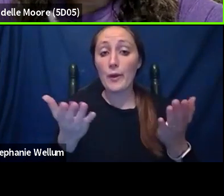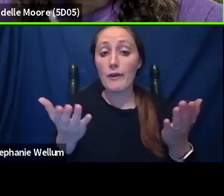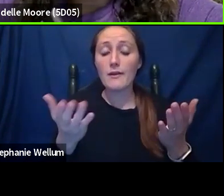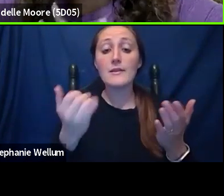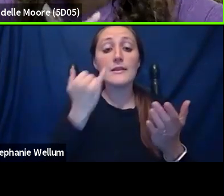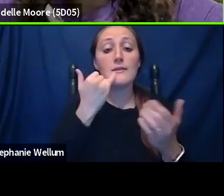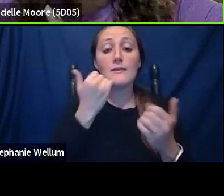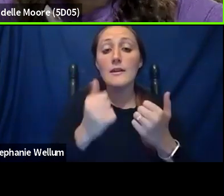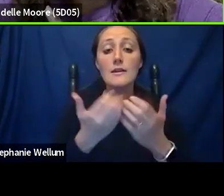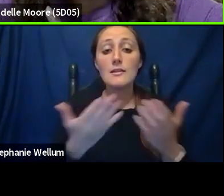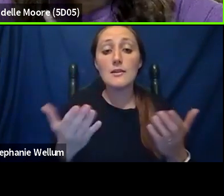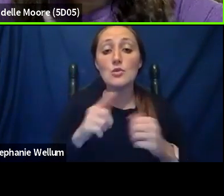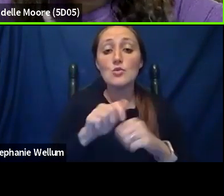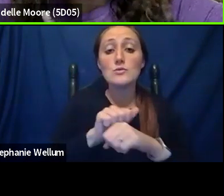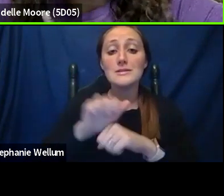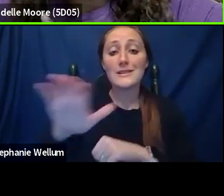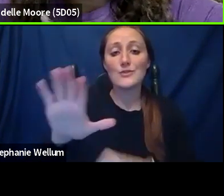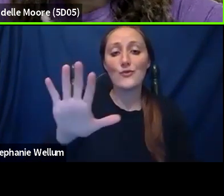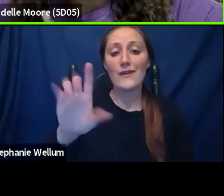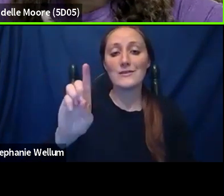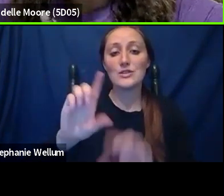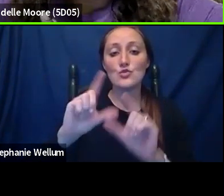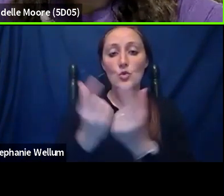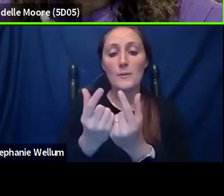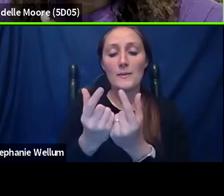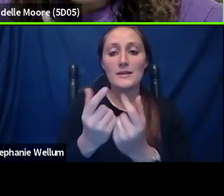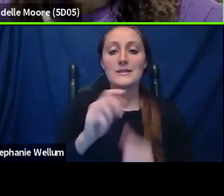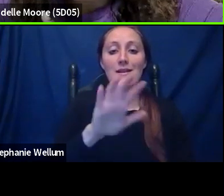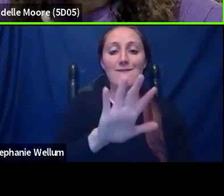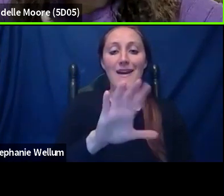the 5D group overall, the email address is